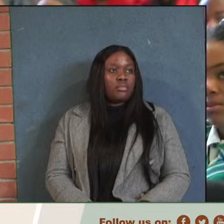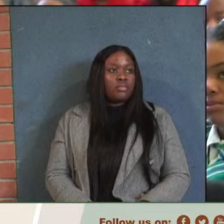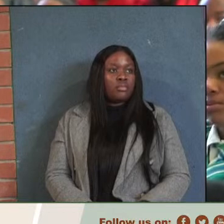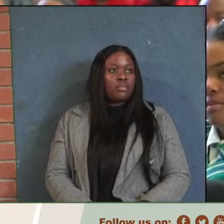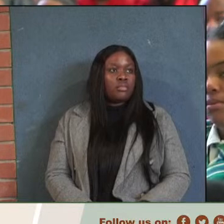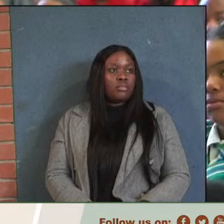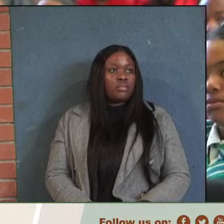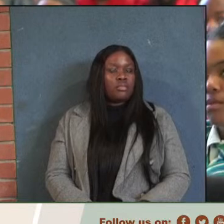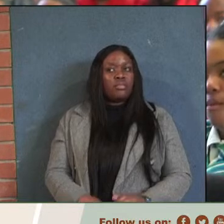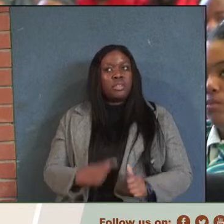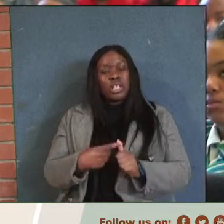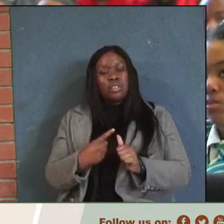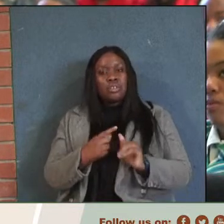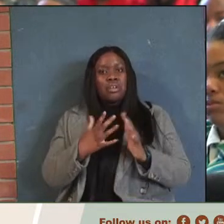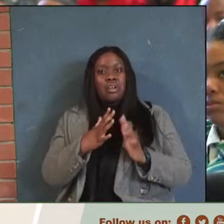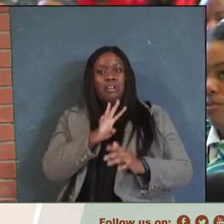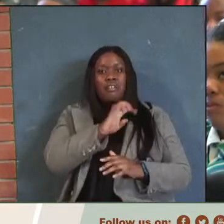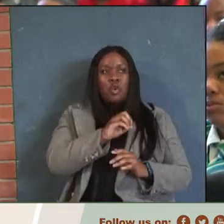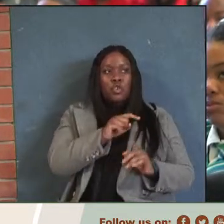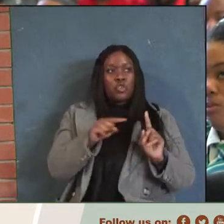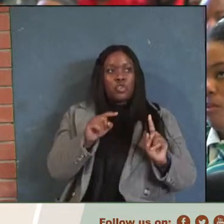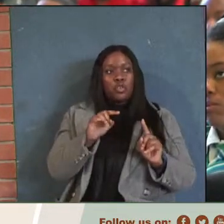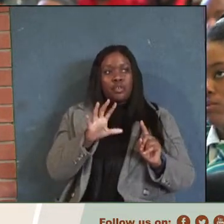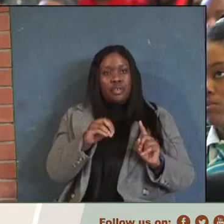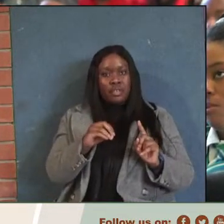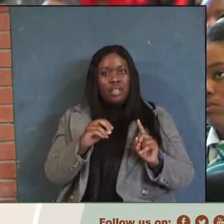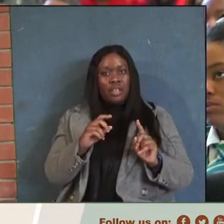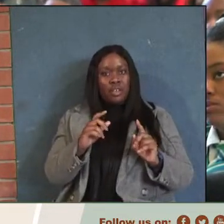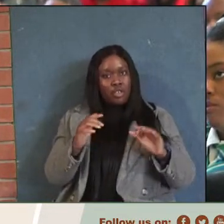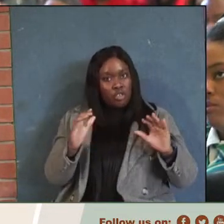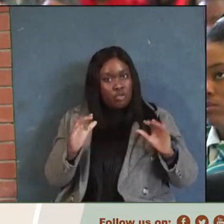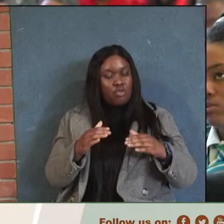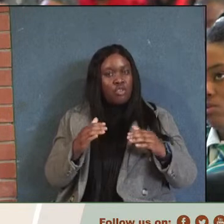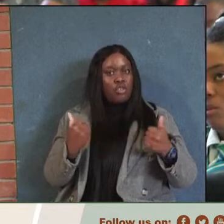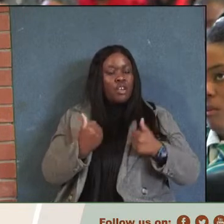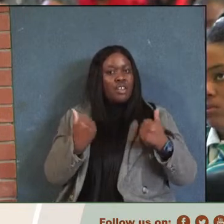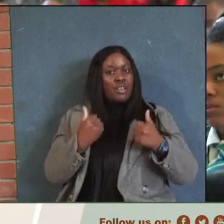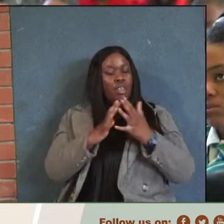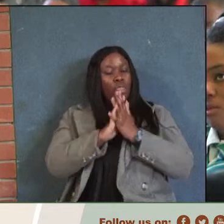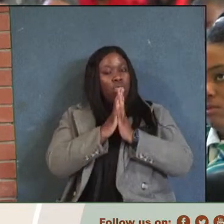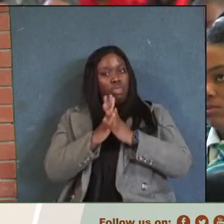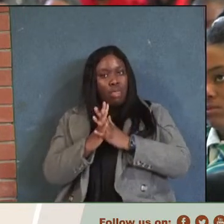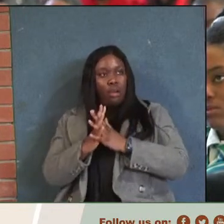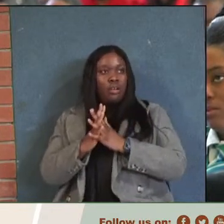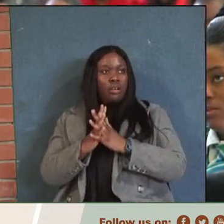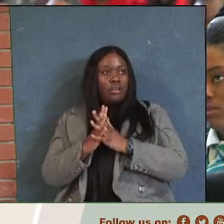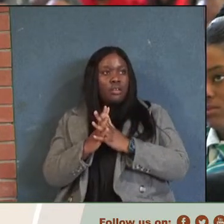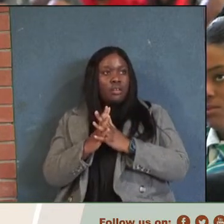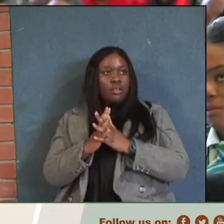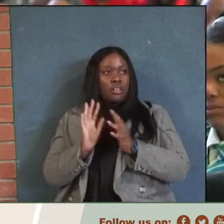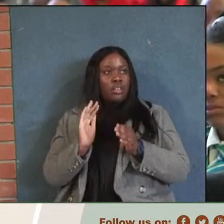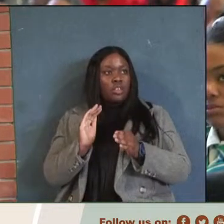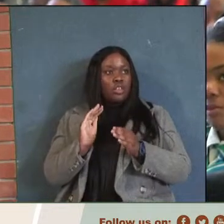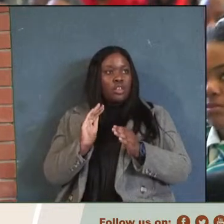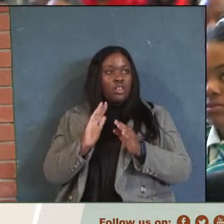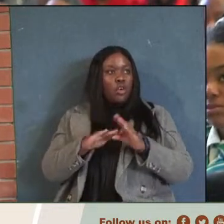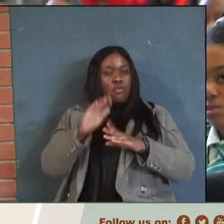40 to 50 people per school. We're already struggling with overcrowding. 40 and 50 is already considered